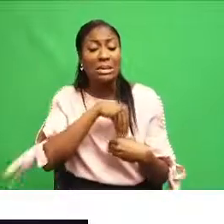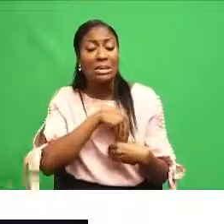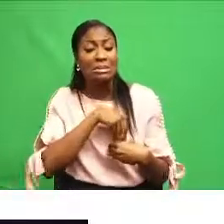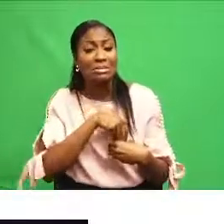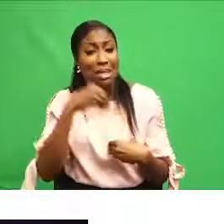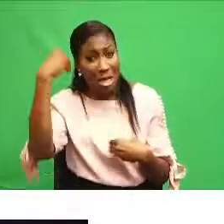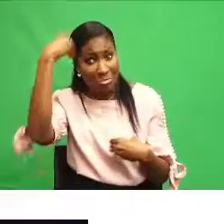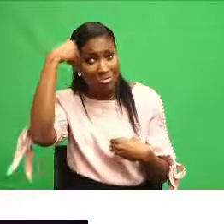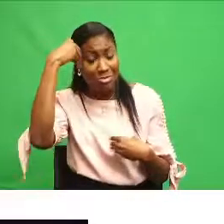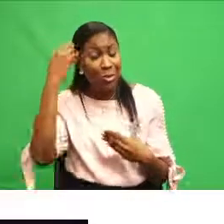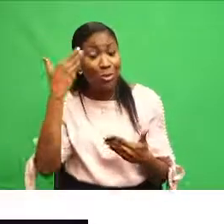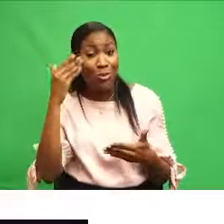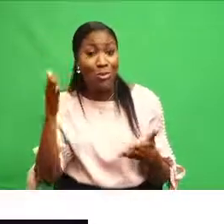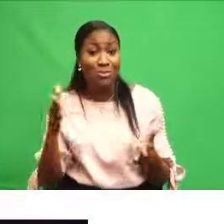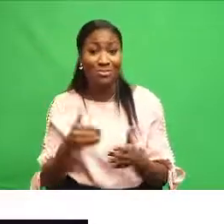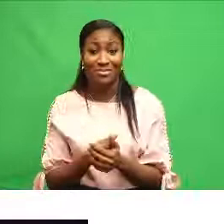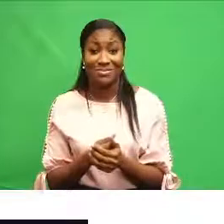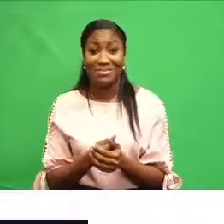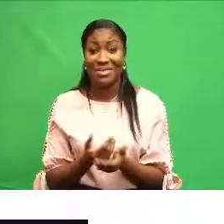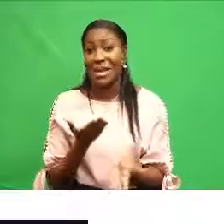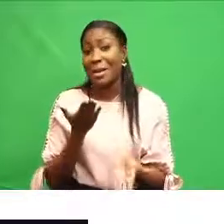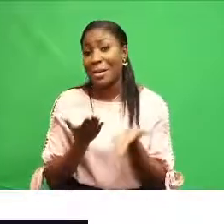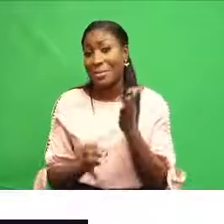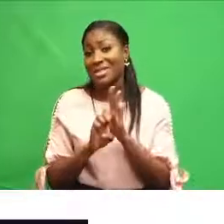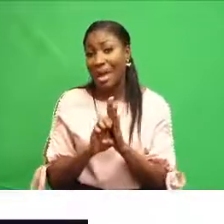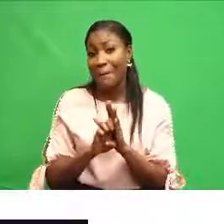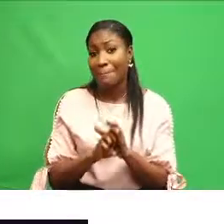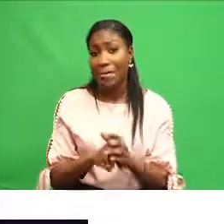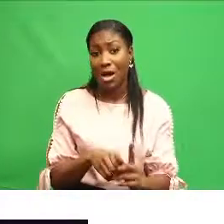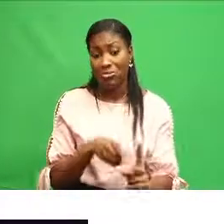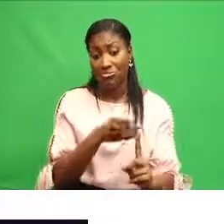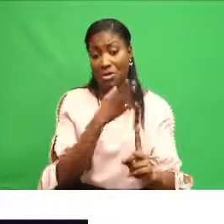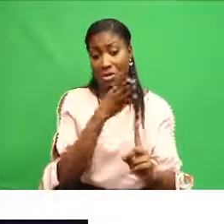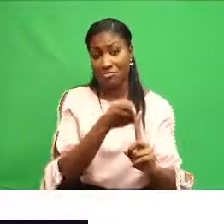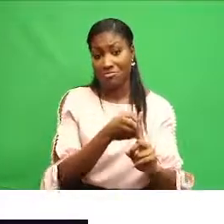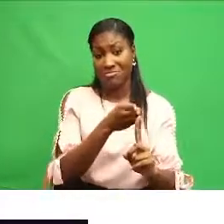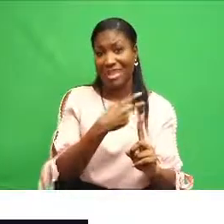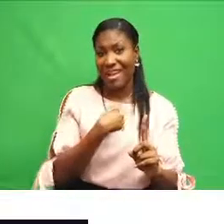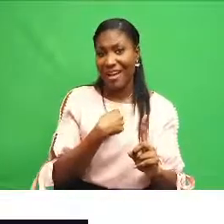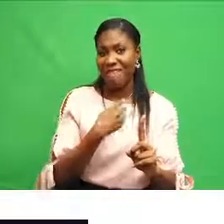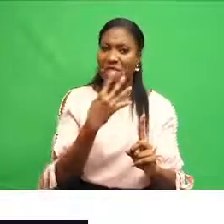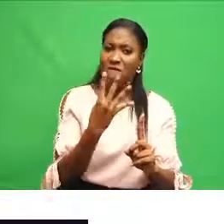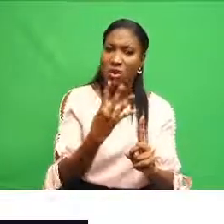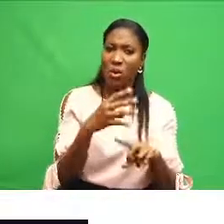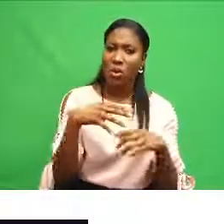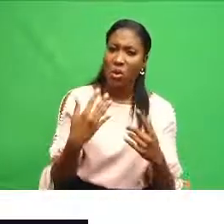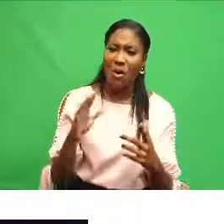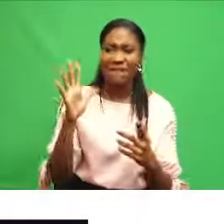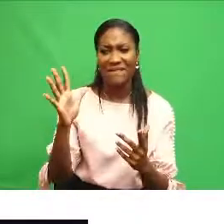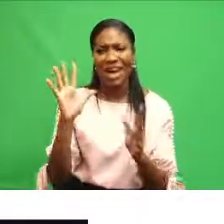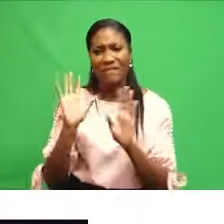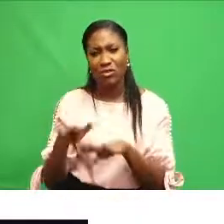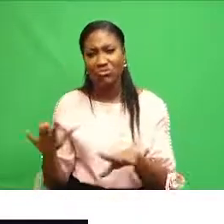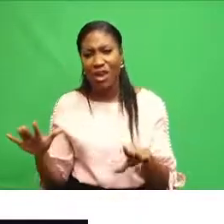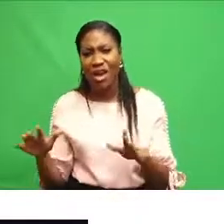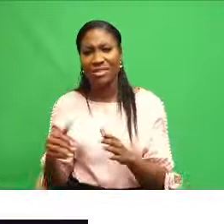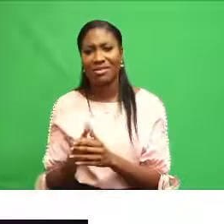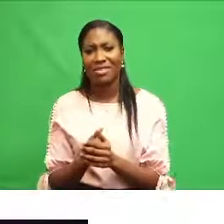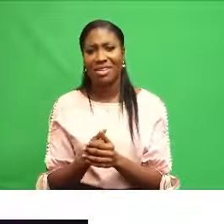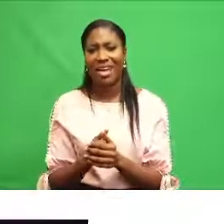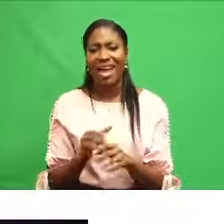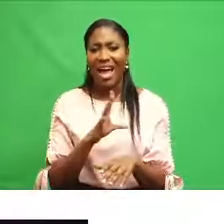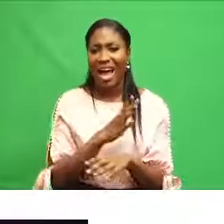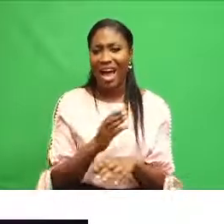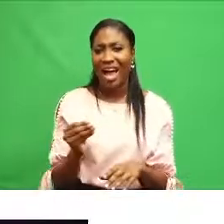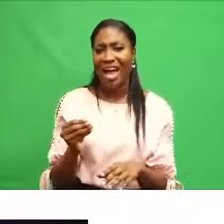Maybe you have 4 or 5 children, and they are very well of the opinion, but mommy doesn't need this grant, you know. We could well take care of